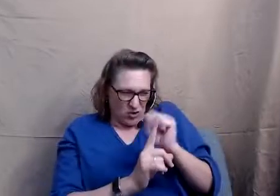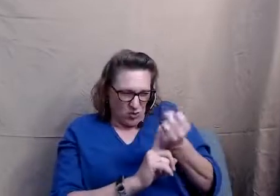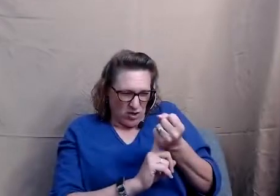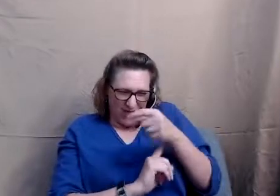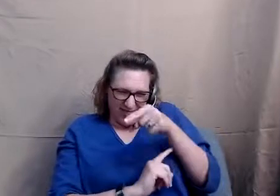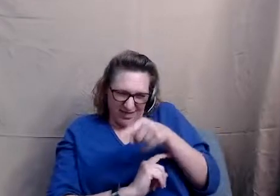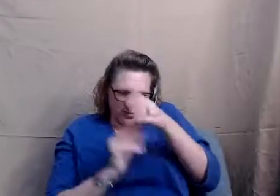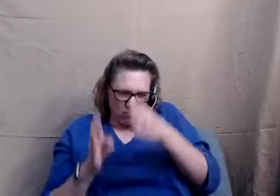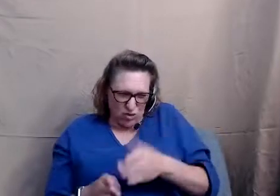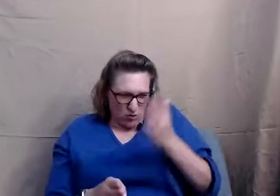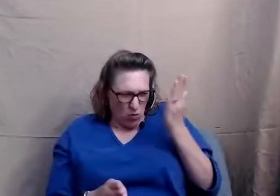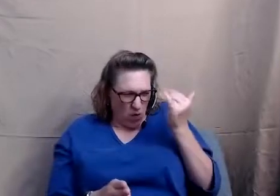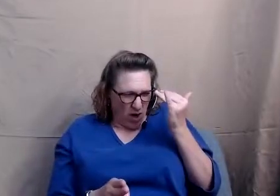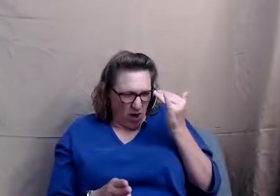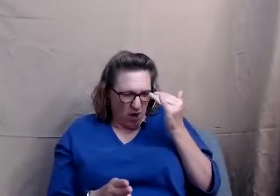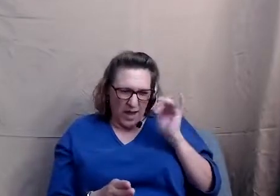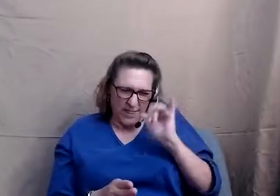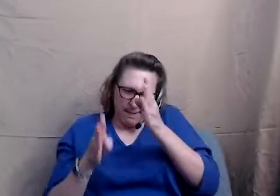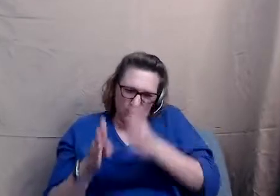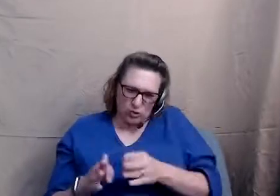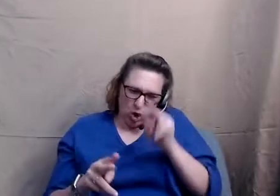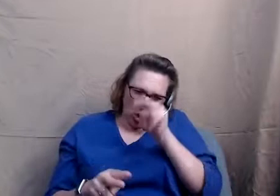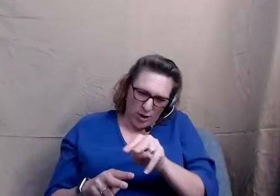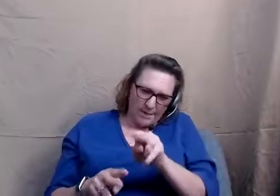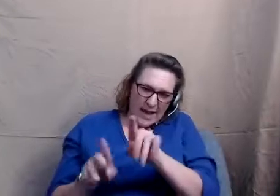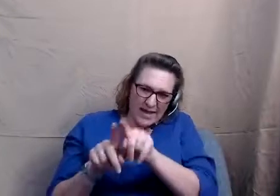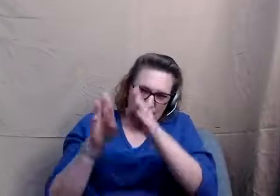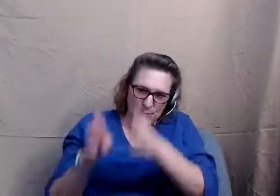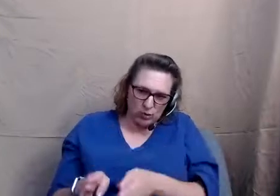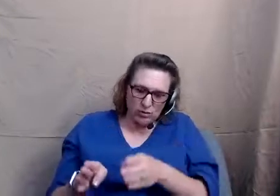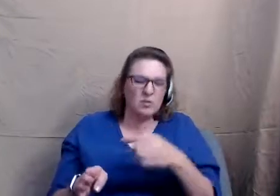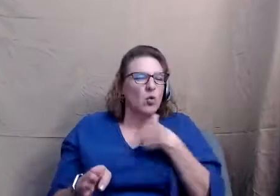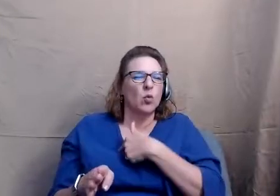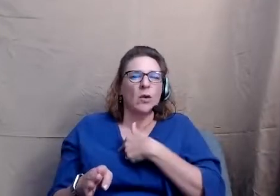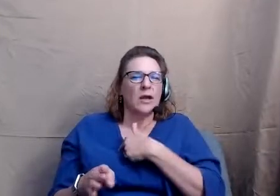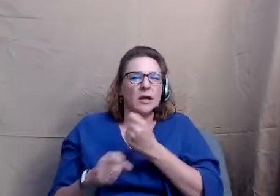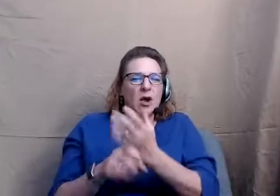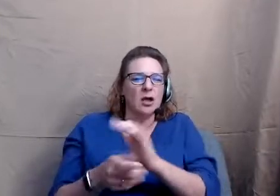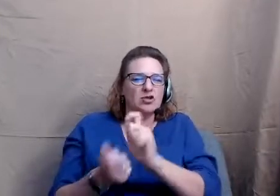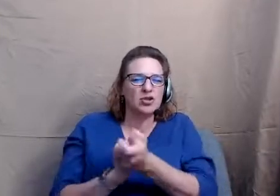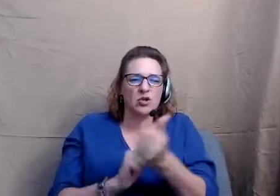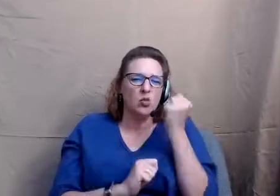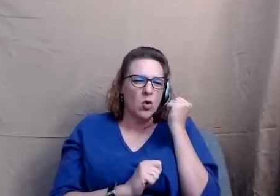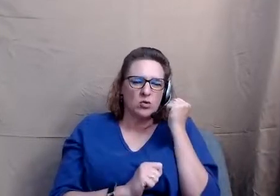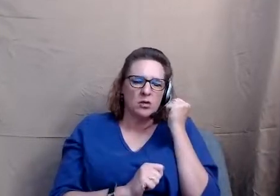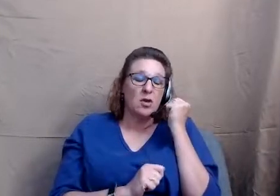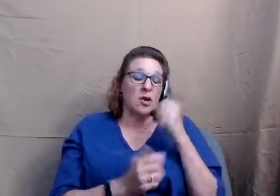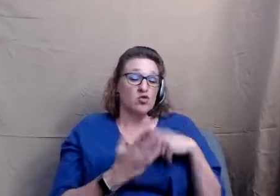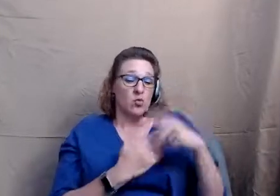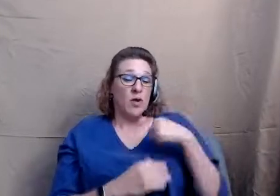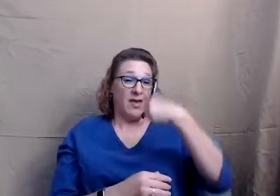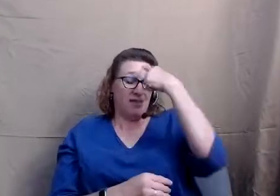person? And look at that person as a person, we're not going to make change. So the offender intervention programs that I think